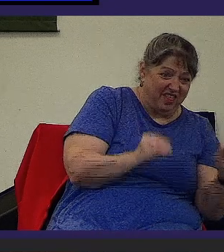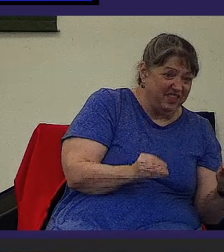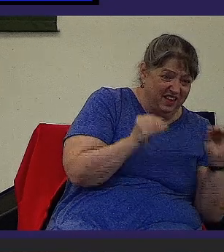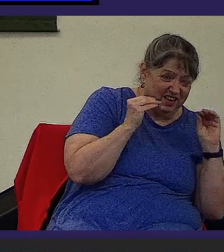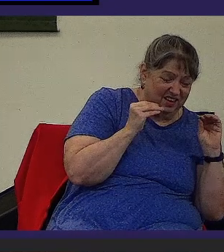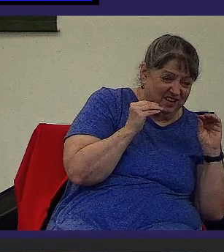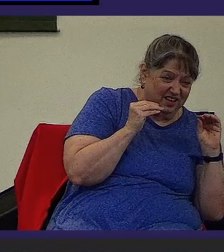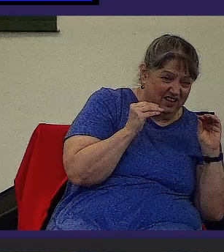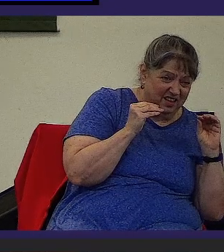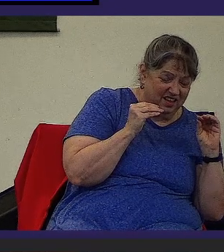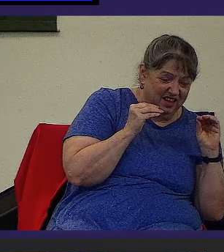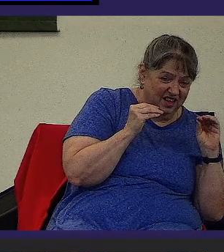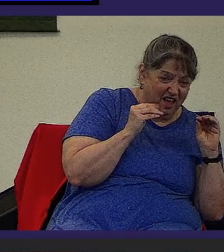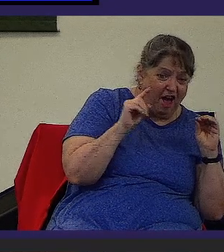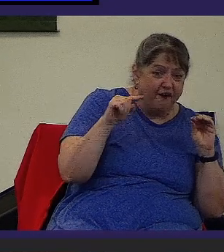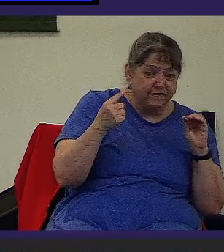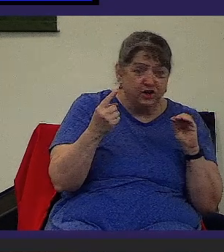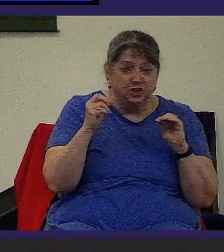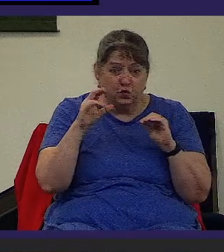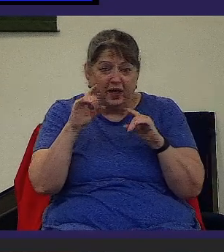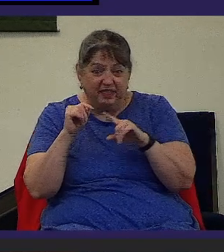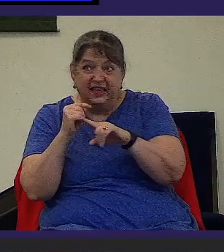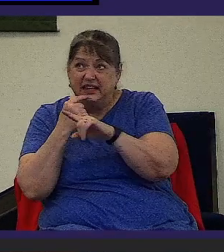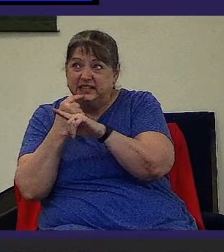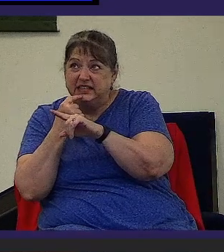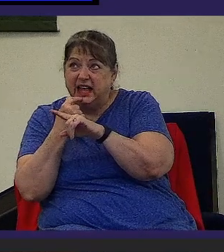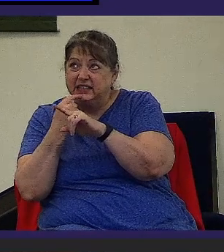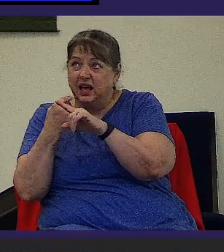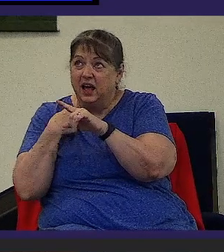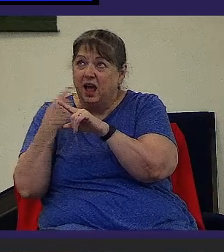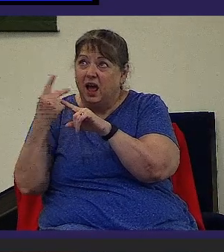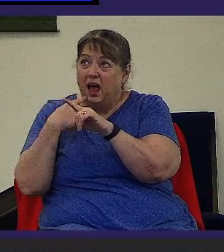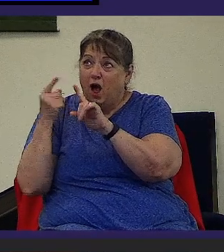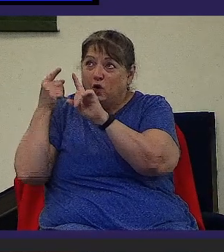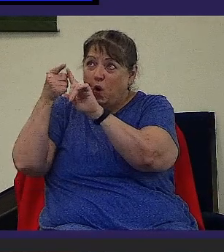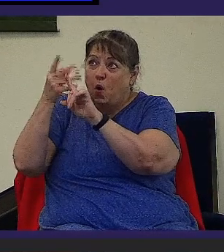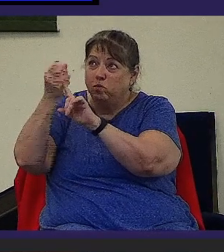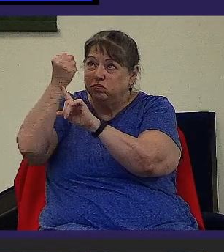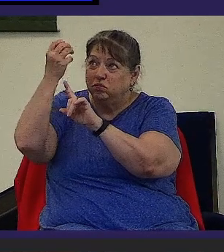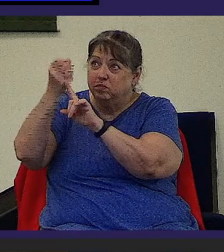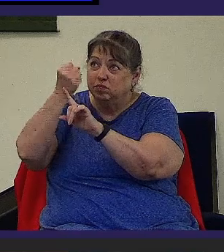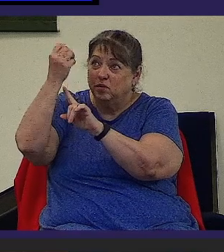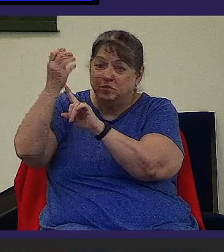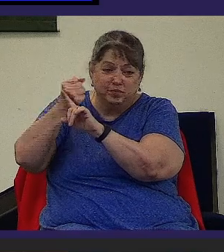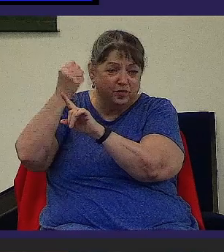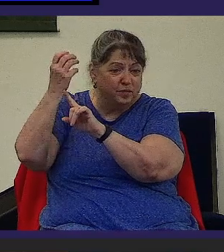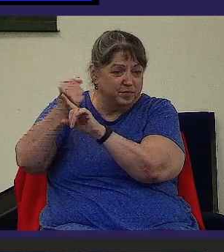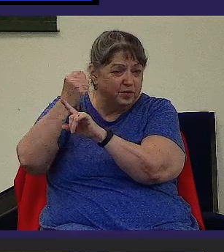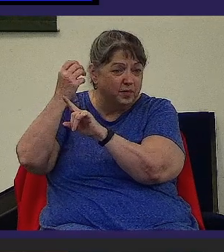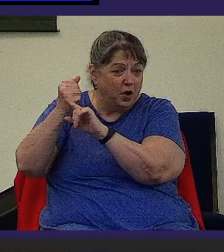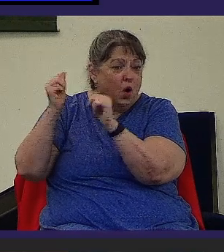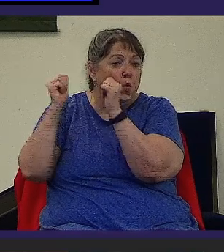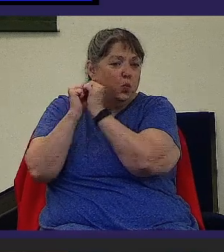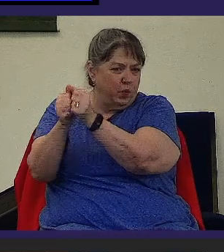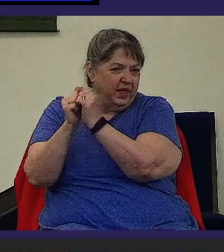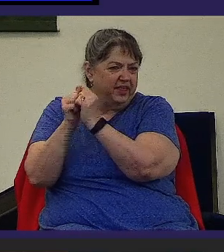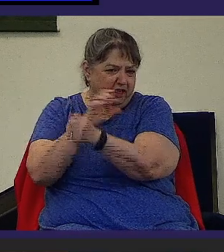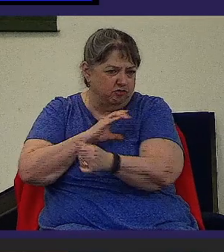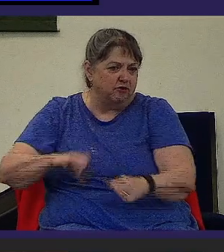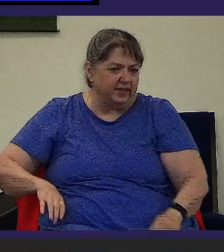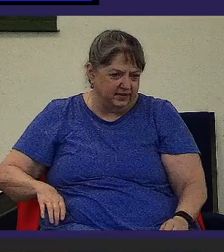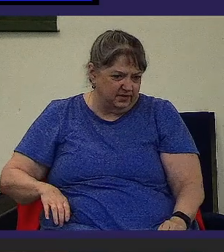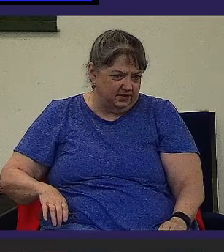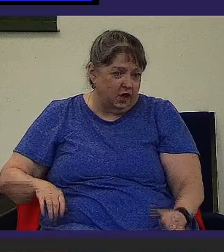through christ i can accomplish my goals through christ i can i can have healthy goals through christ i can fulfill my